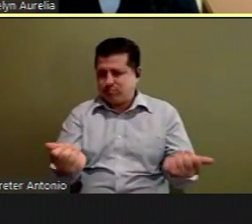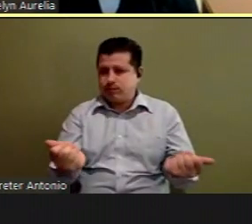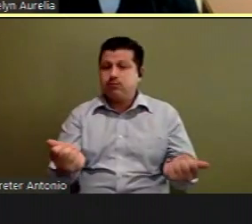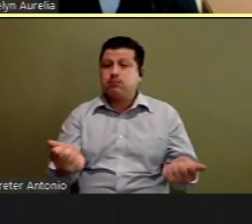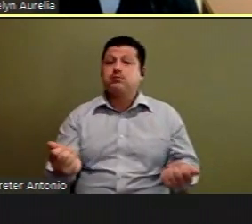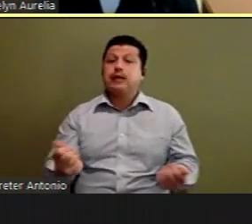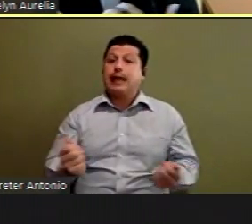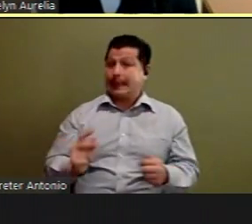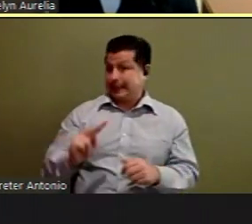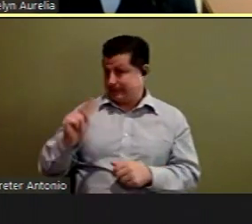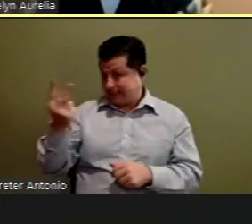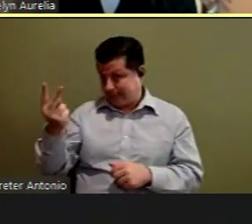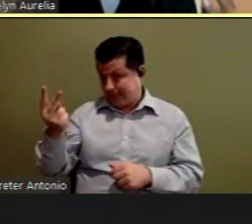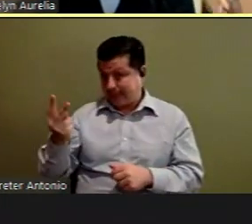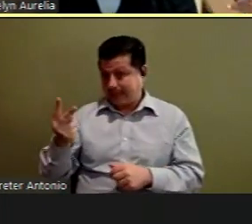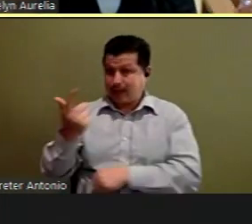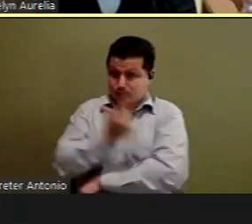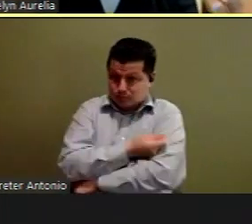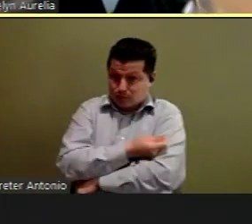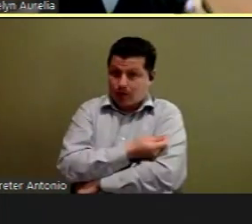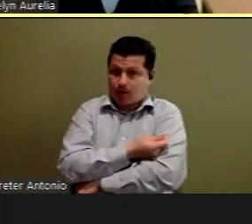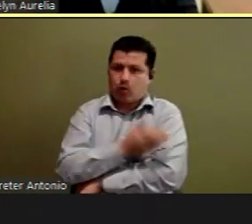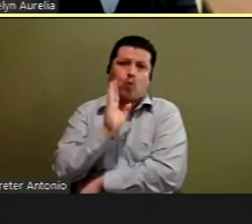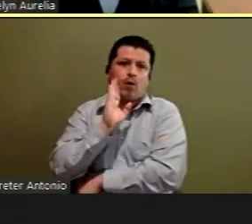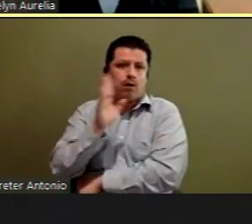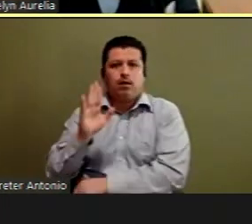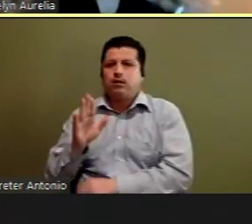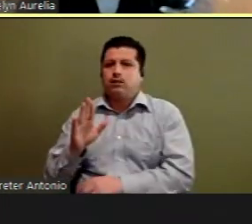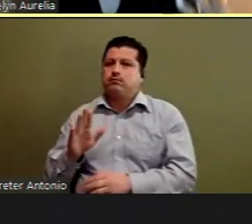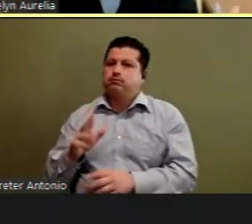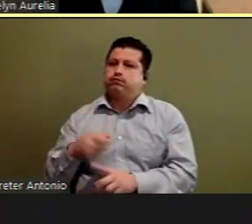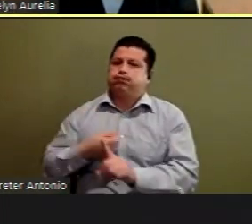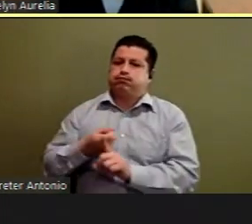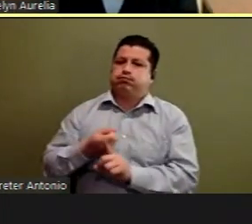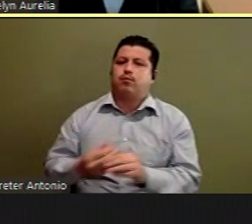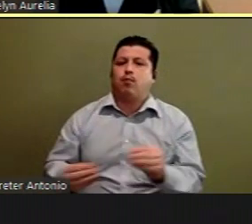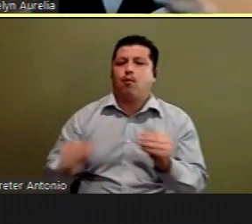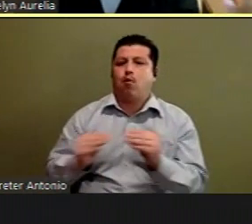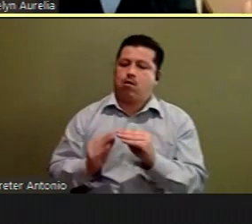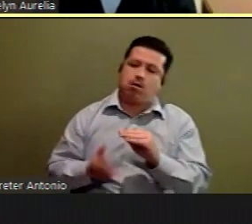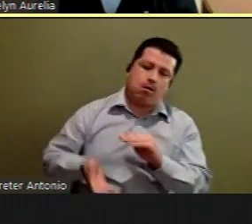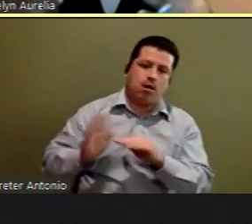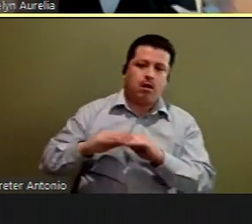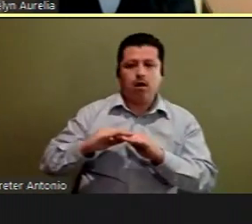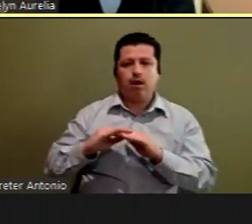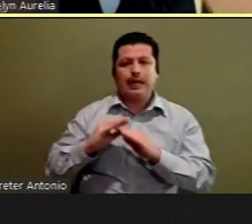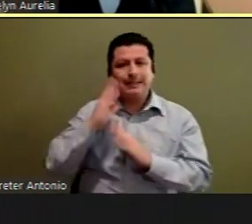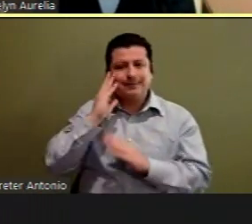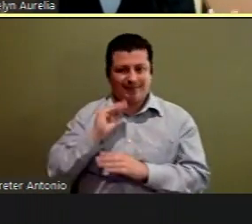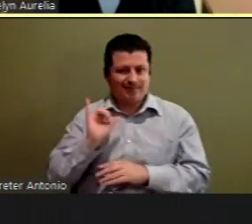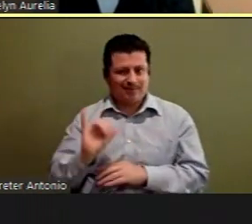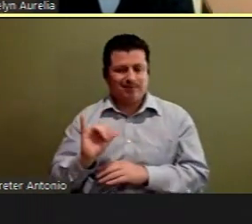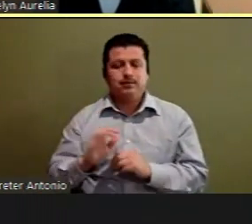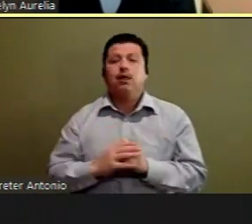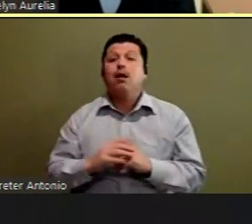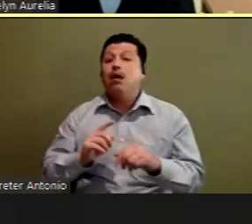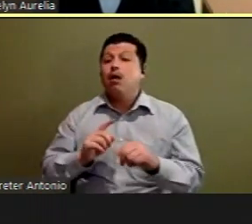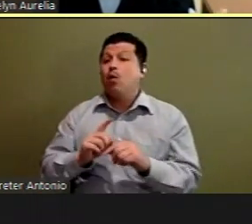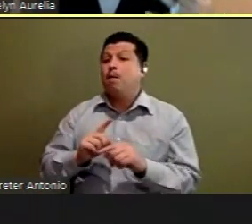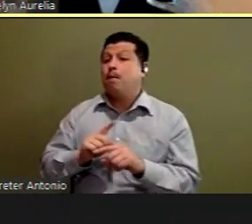the second dose, but that's because your body is really attacking it. It's seen it before, and it's mounting a larger attack